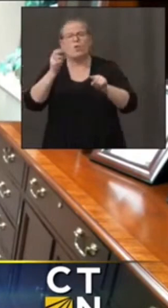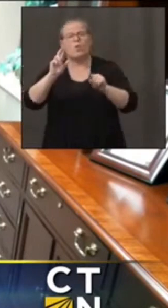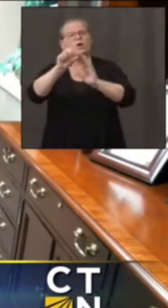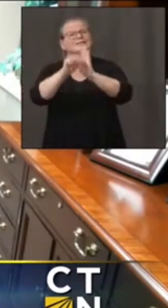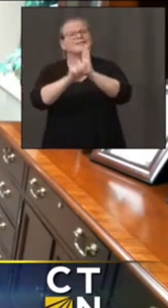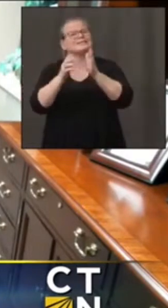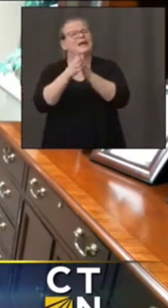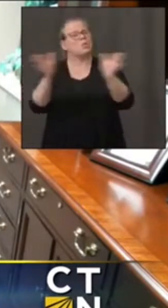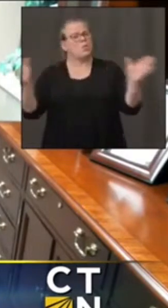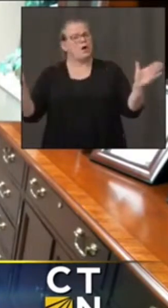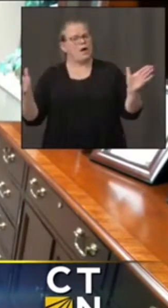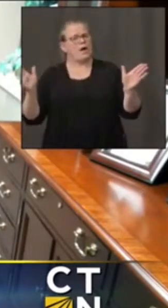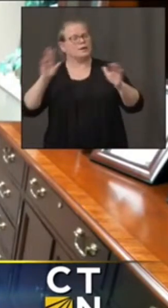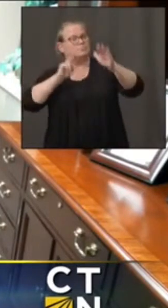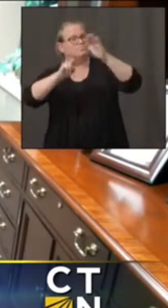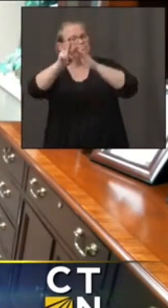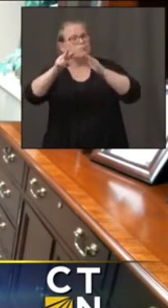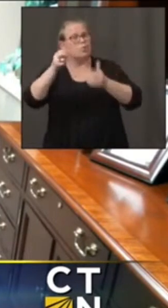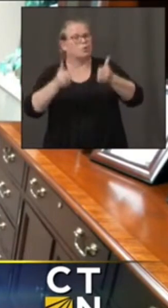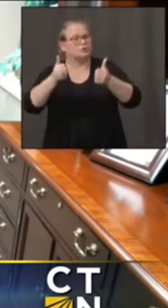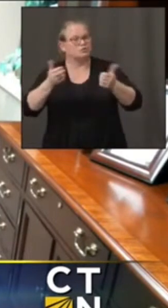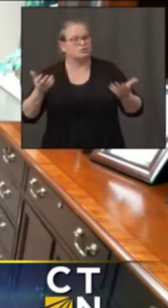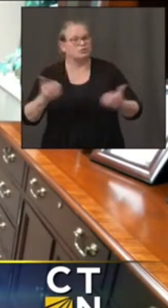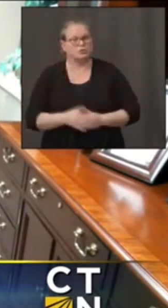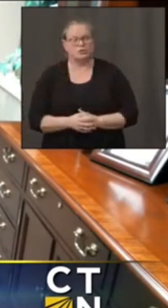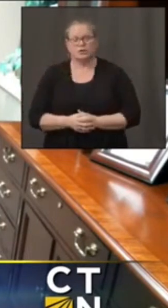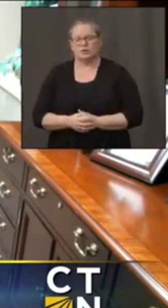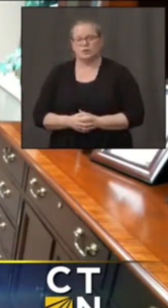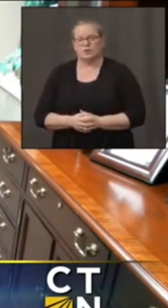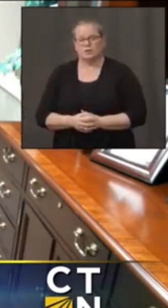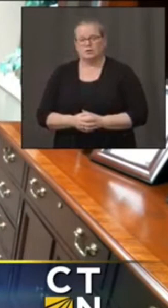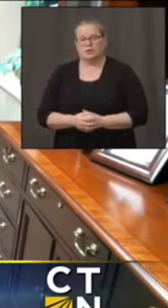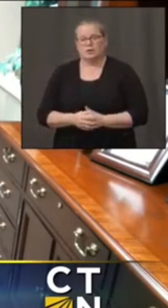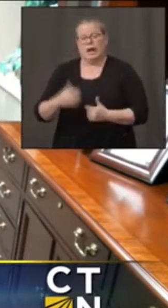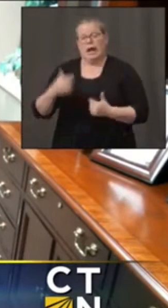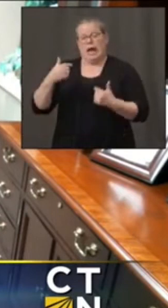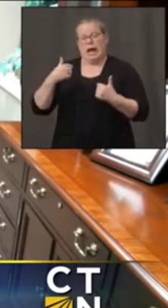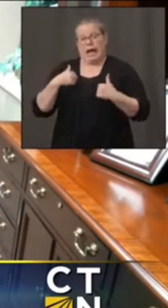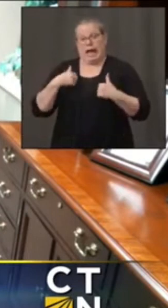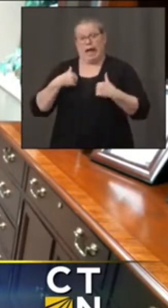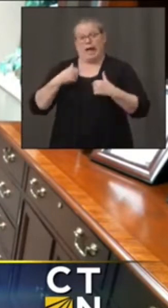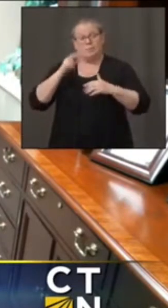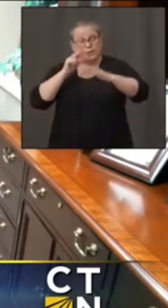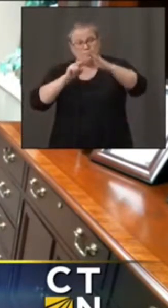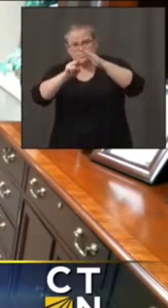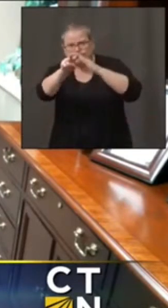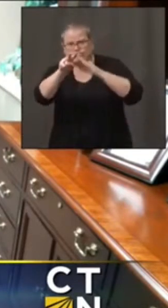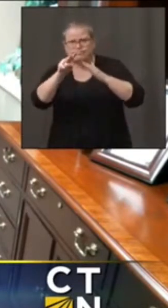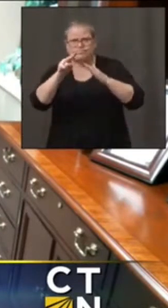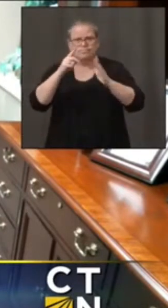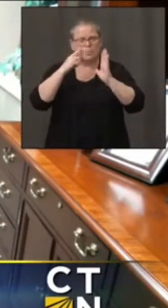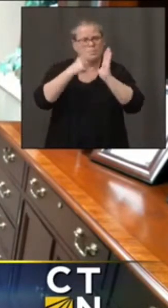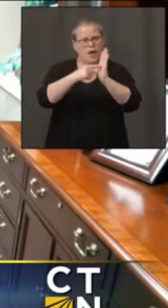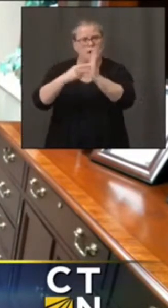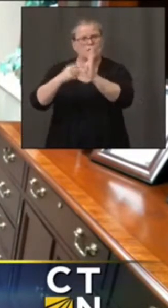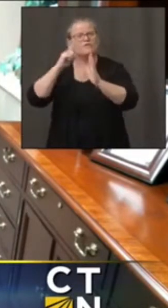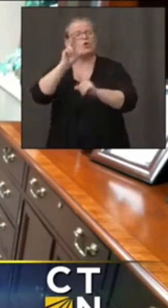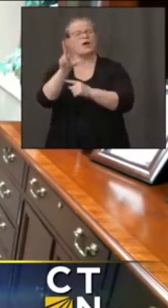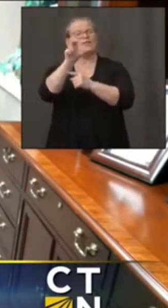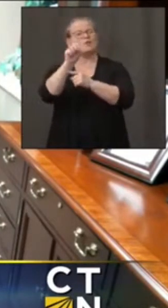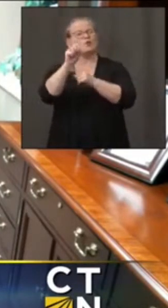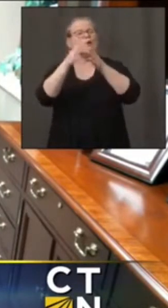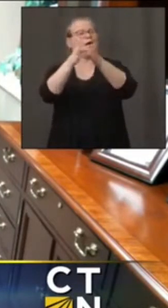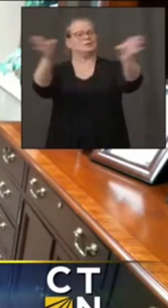figure? The models that I have been looking at anyway are U.S. models, and they are